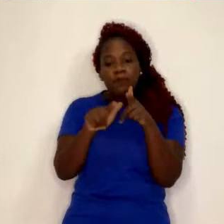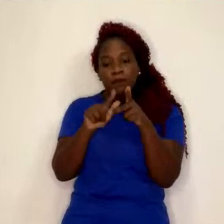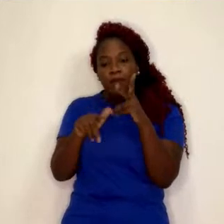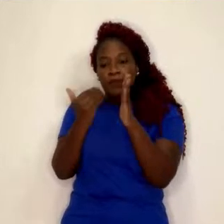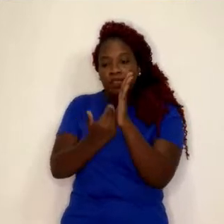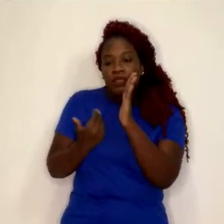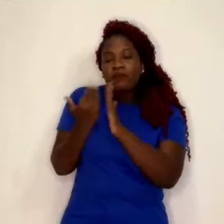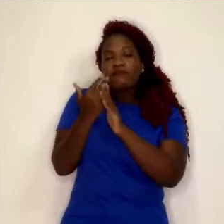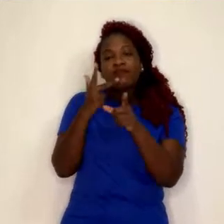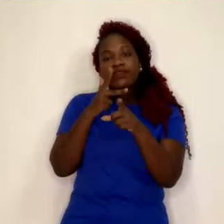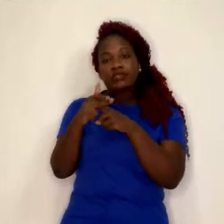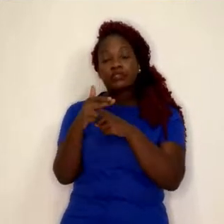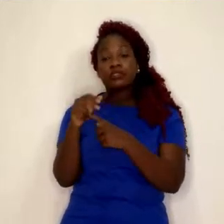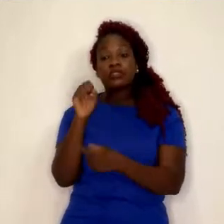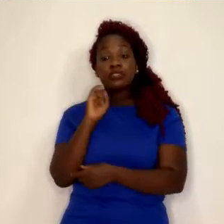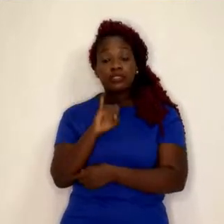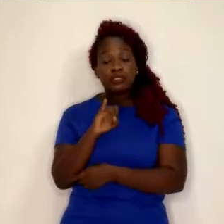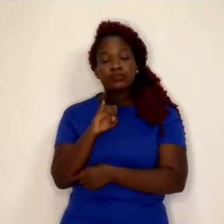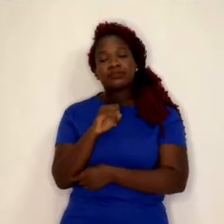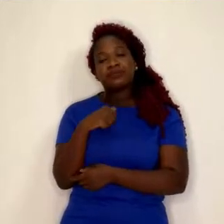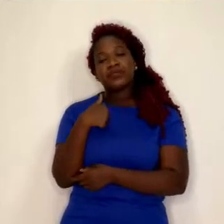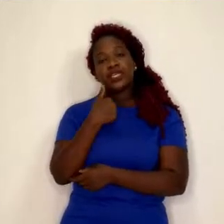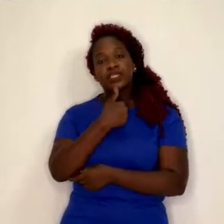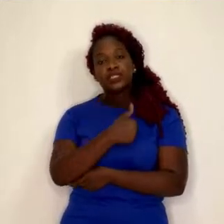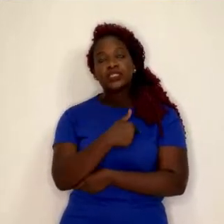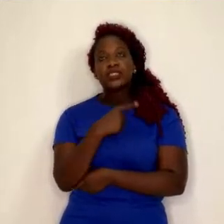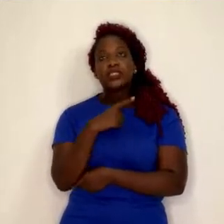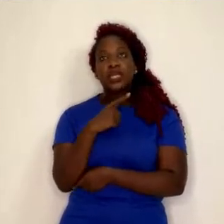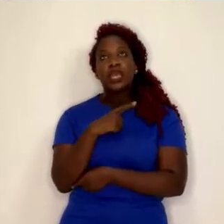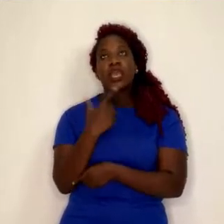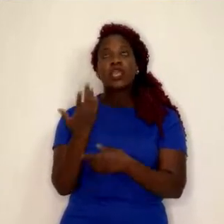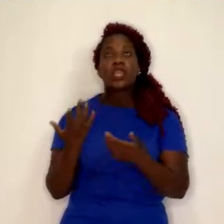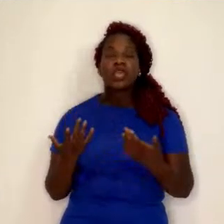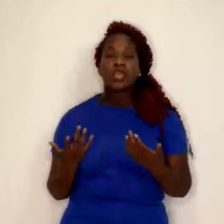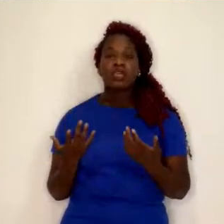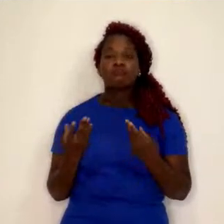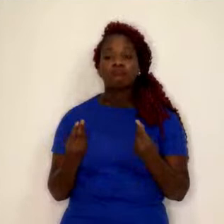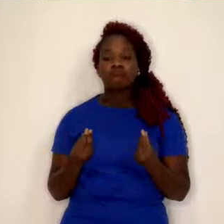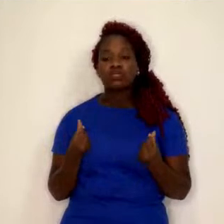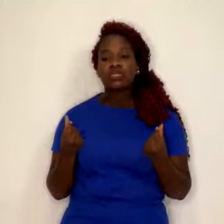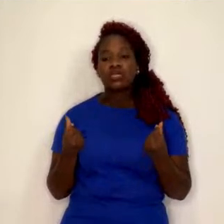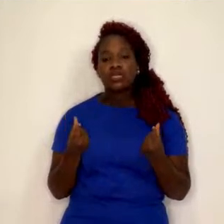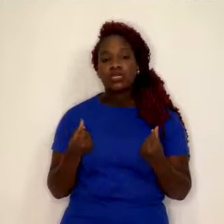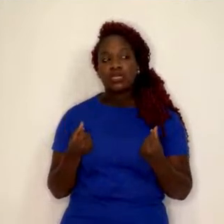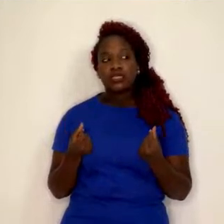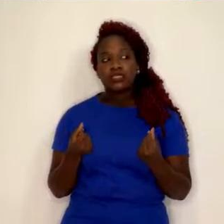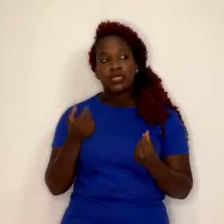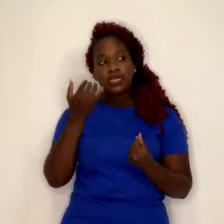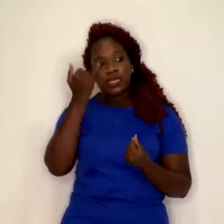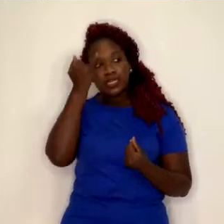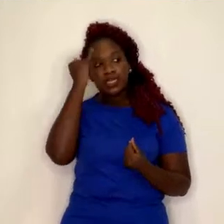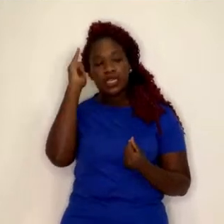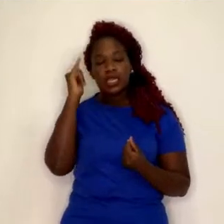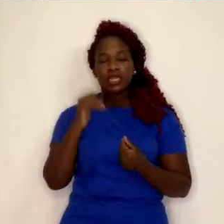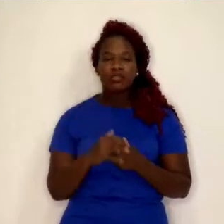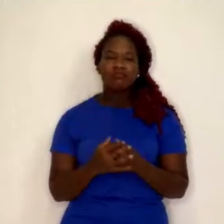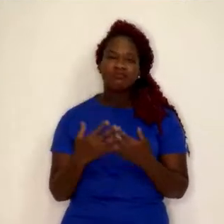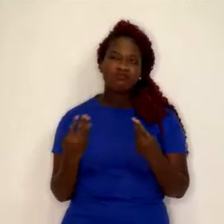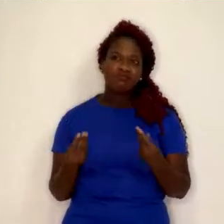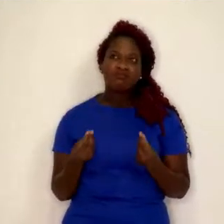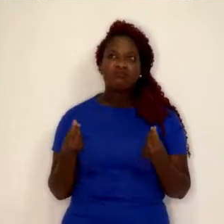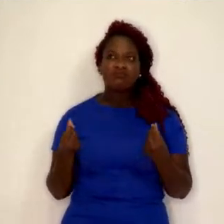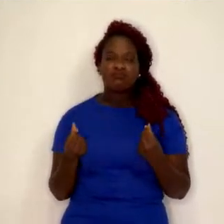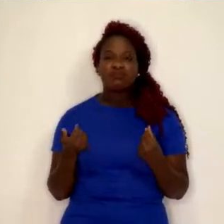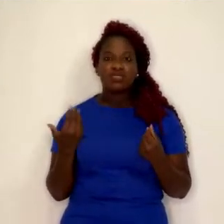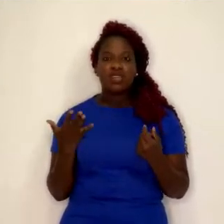and overcoming its problems. And if we adopt this understanding pro-dogma and against